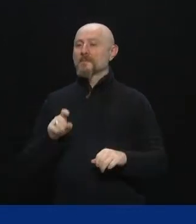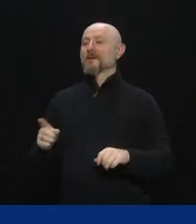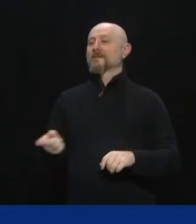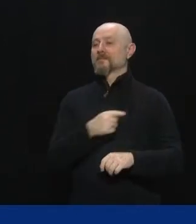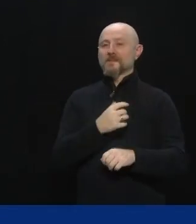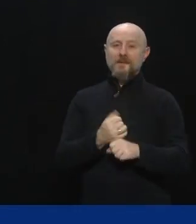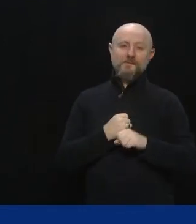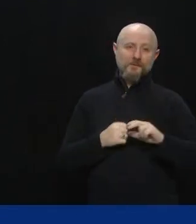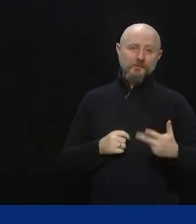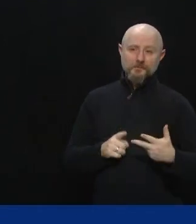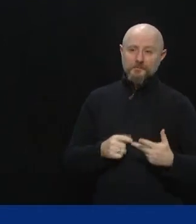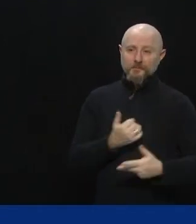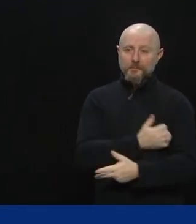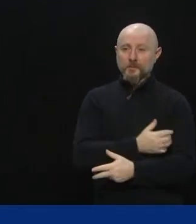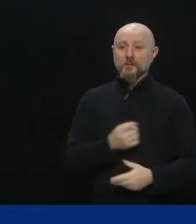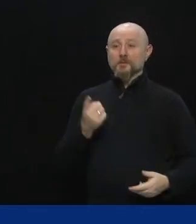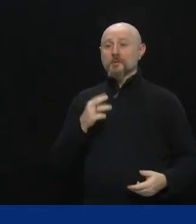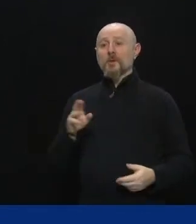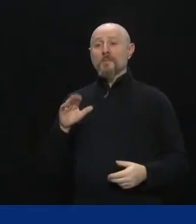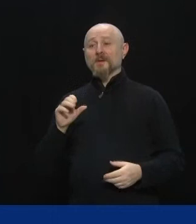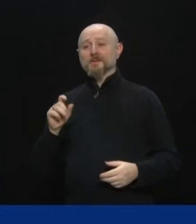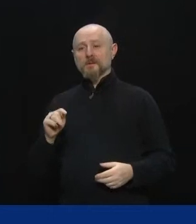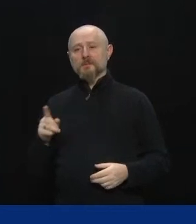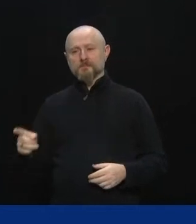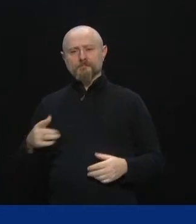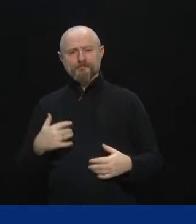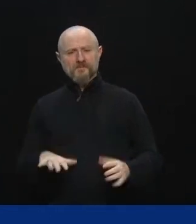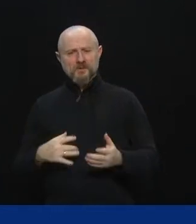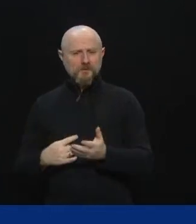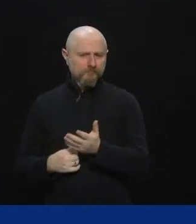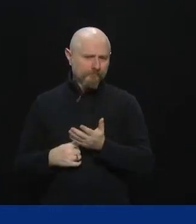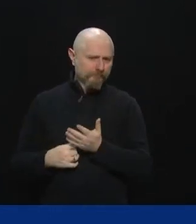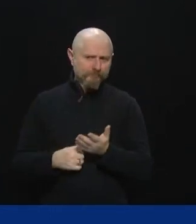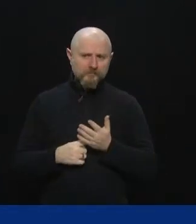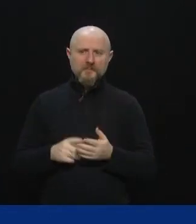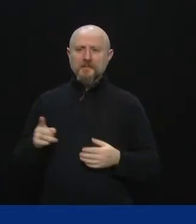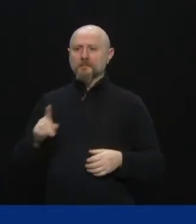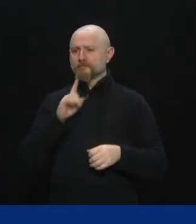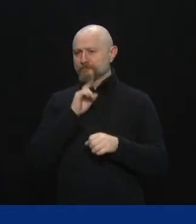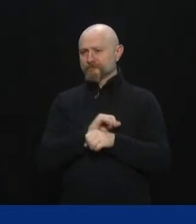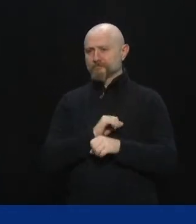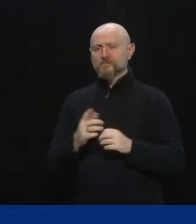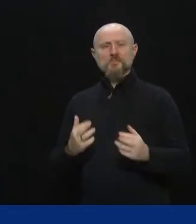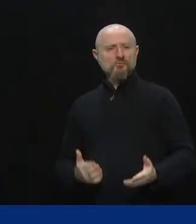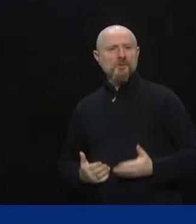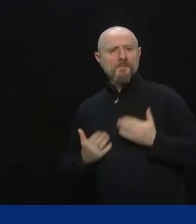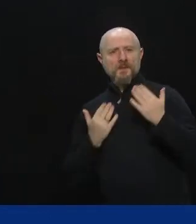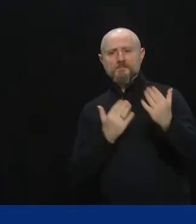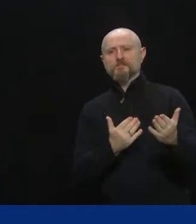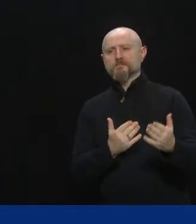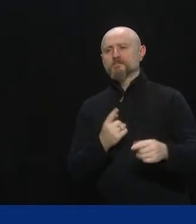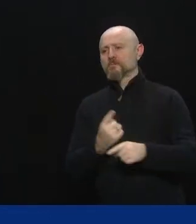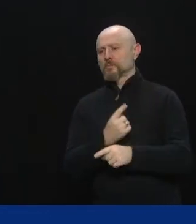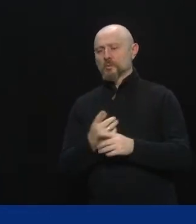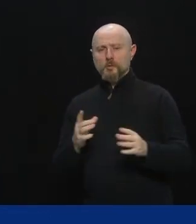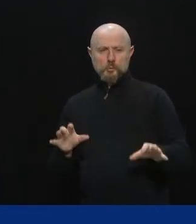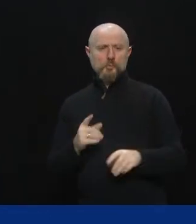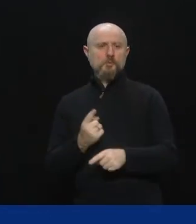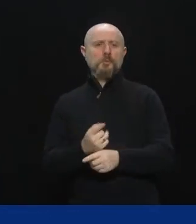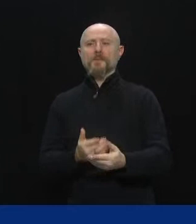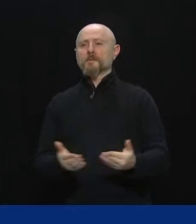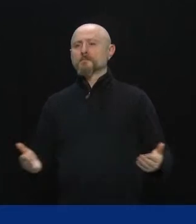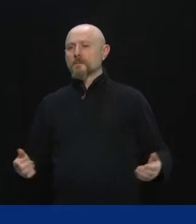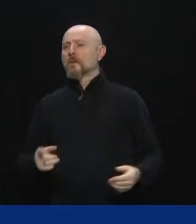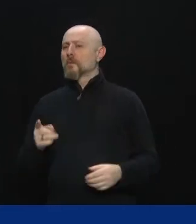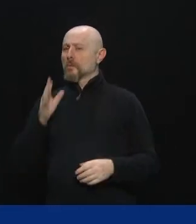actually recommended this. We talked about it first. We had a conversation. Is this the right thing to do? We agreed together, and she'll recommend